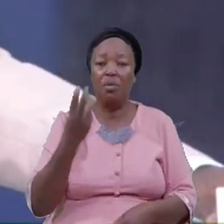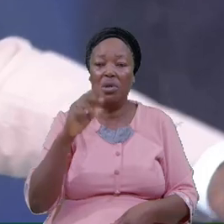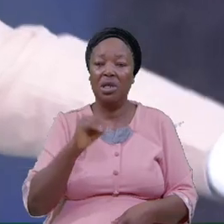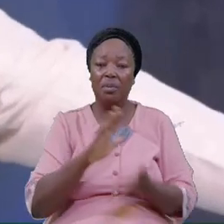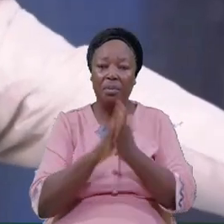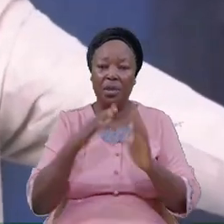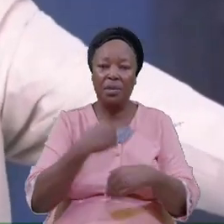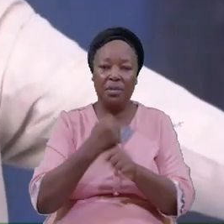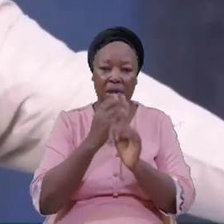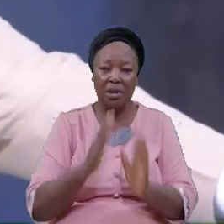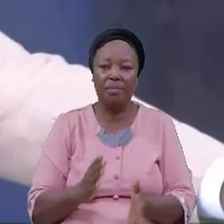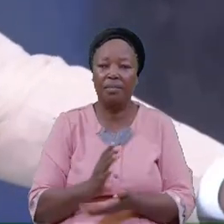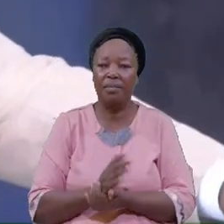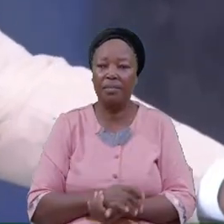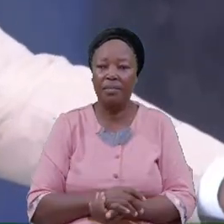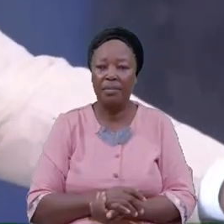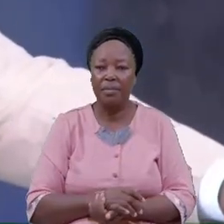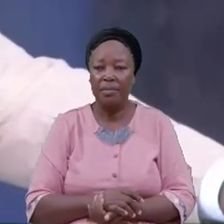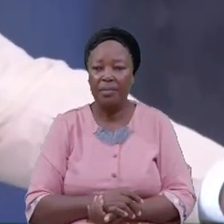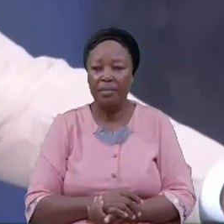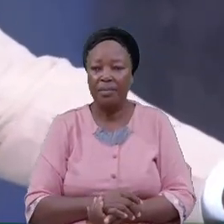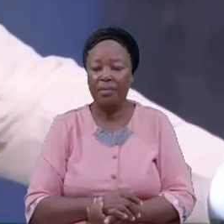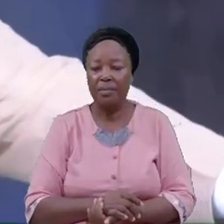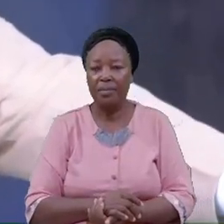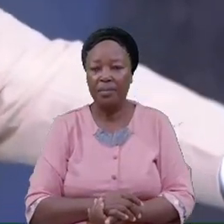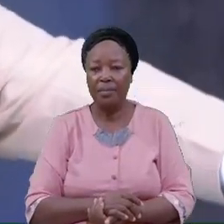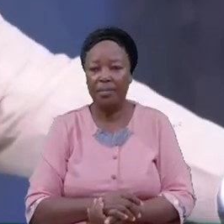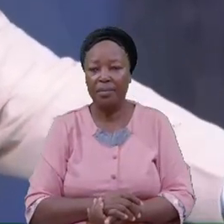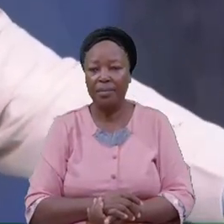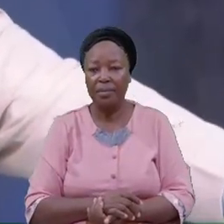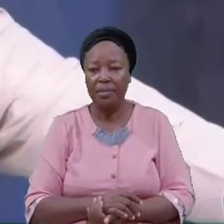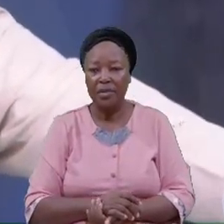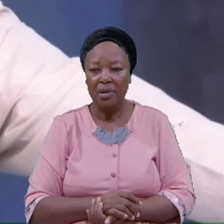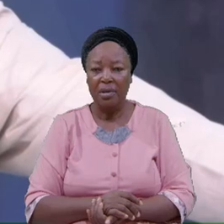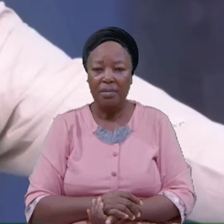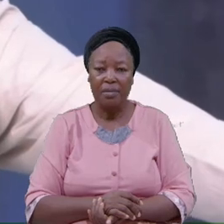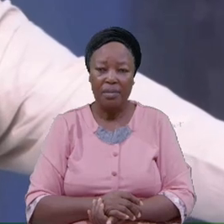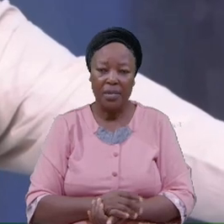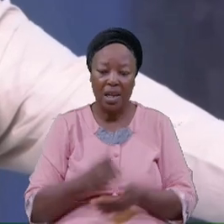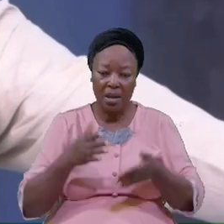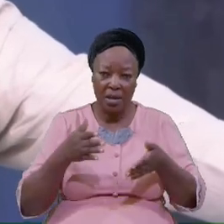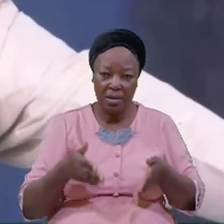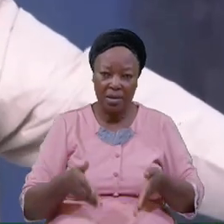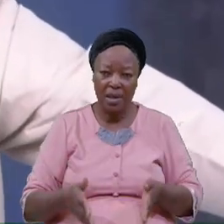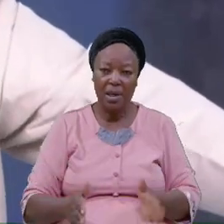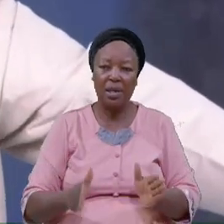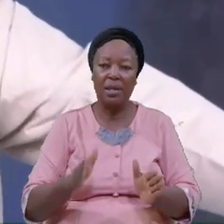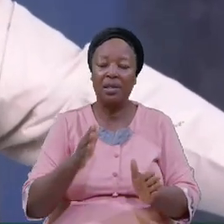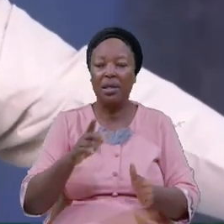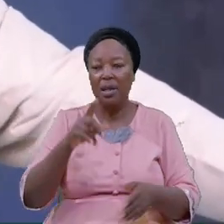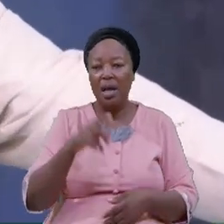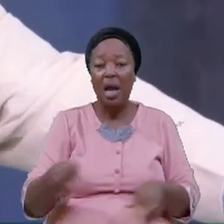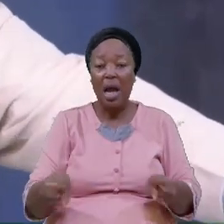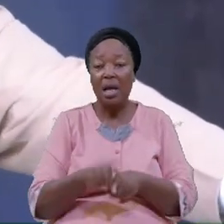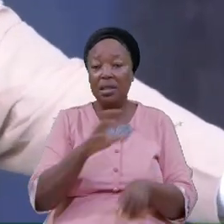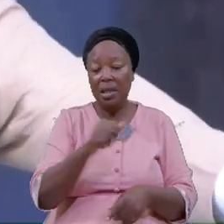je ne l'ai pas fait pour un gain quelconque, je l'ai fait parce que je suis artisan de paix. Where do you stand? Alors, en tant